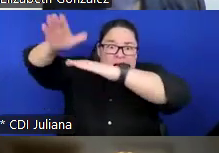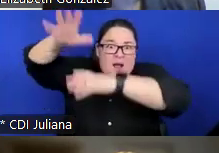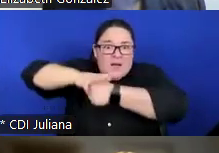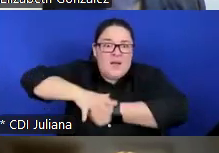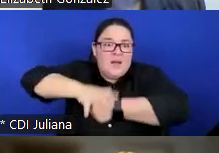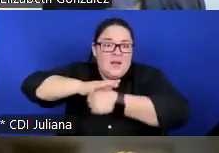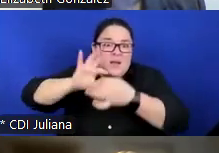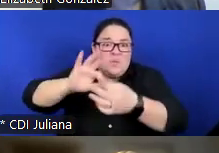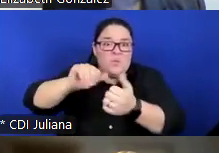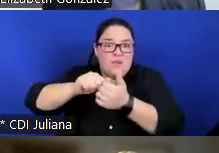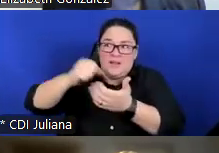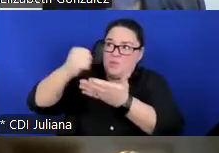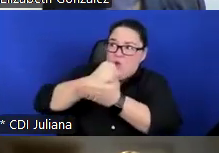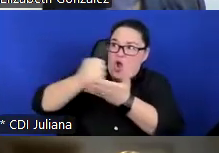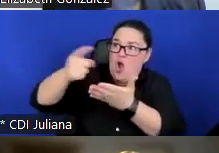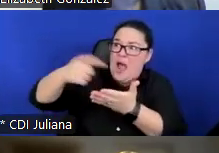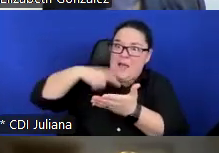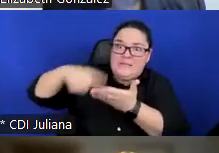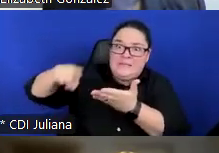going to be worrying about you.